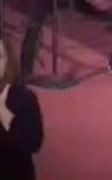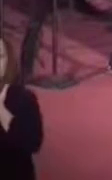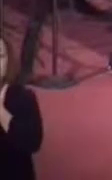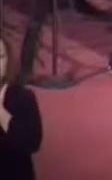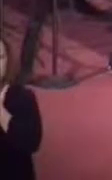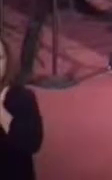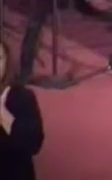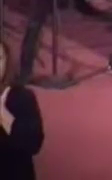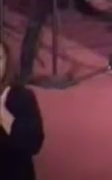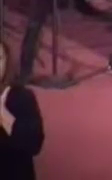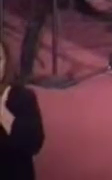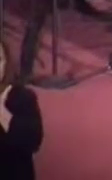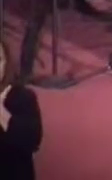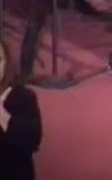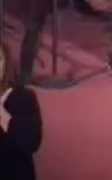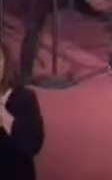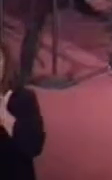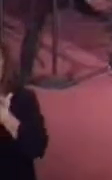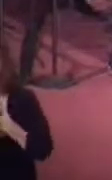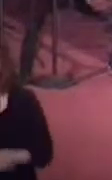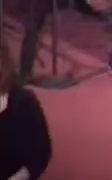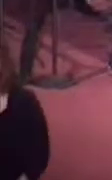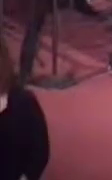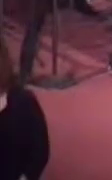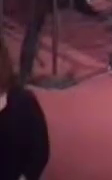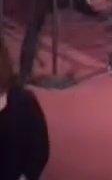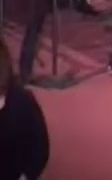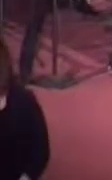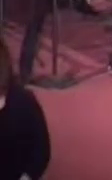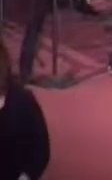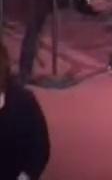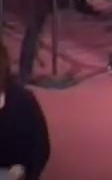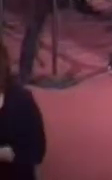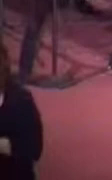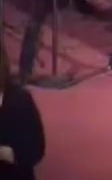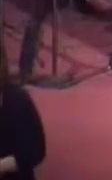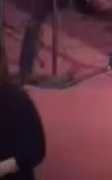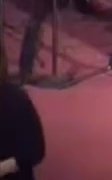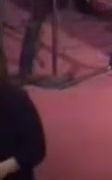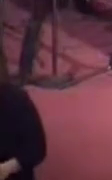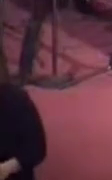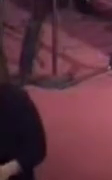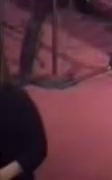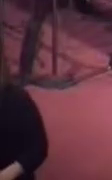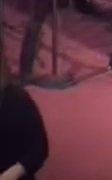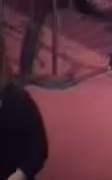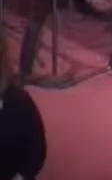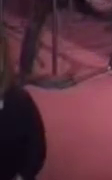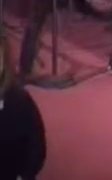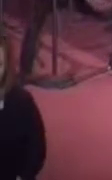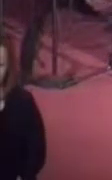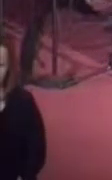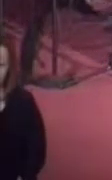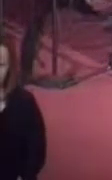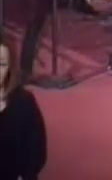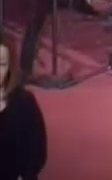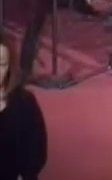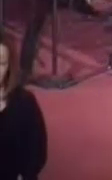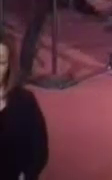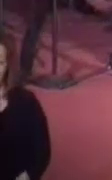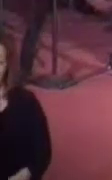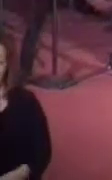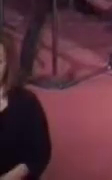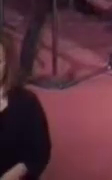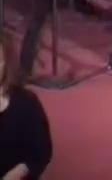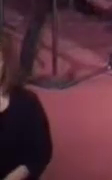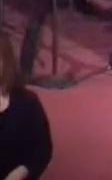to rescue him. The king knew he made a mistake. Then these men came by agreement to the king. They're like, he's not doing anything. Let's go remind